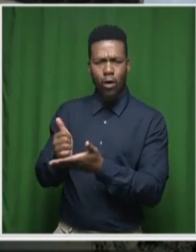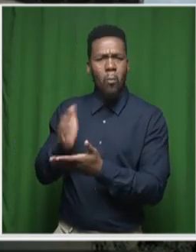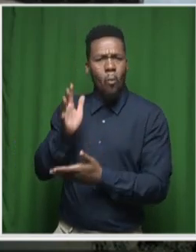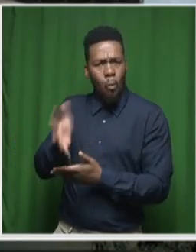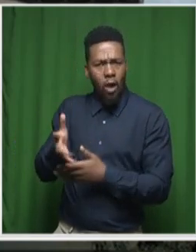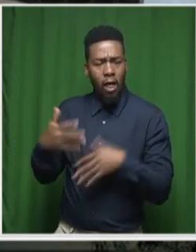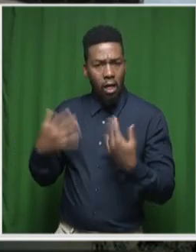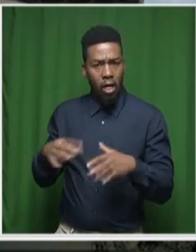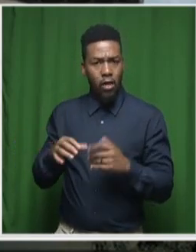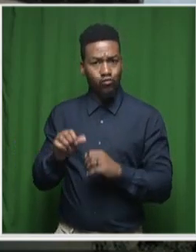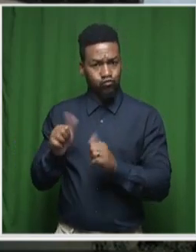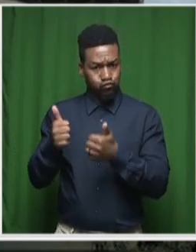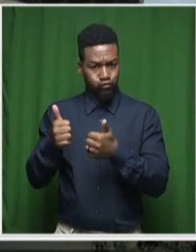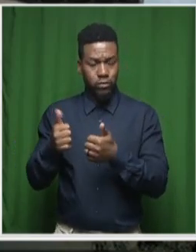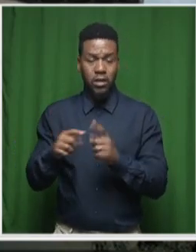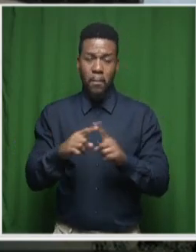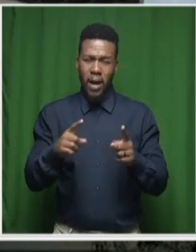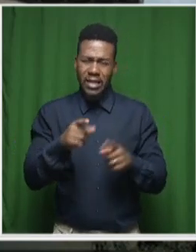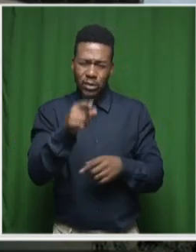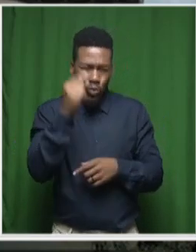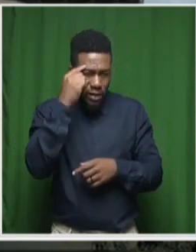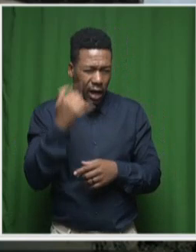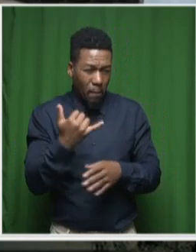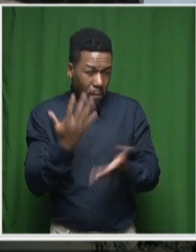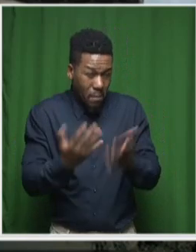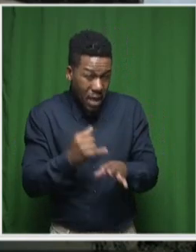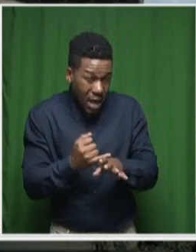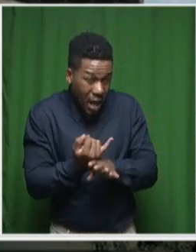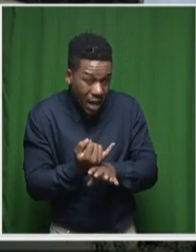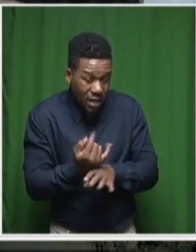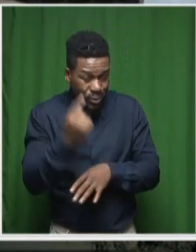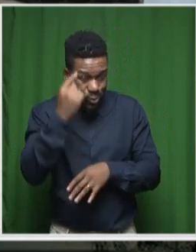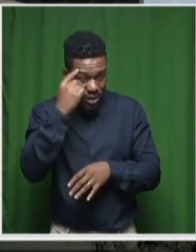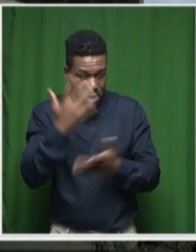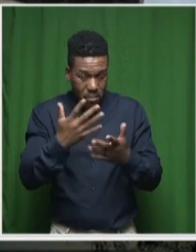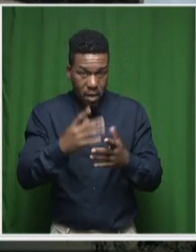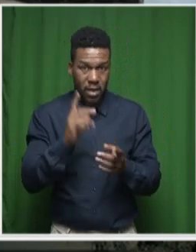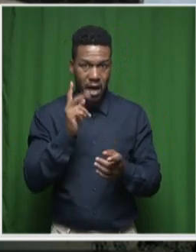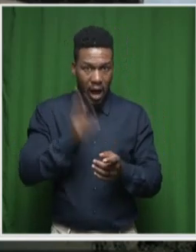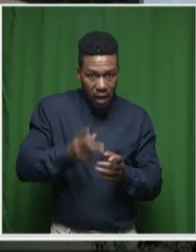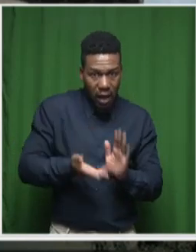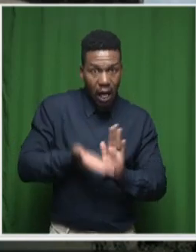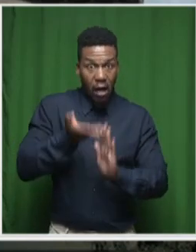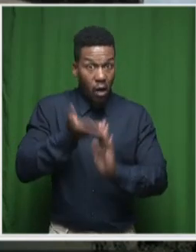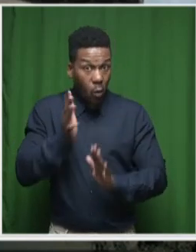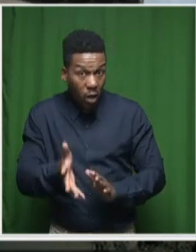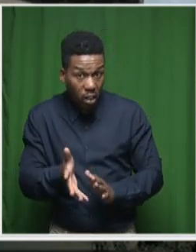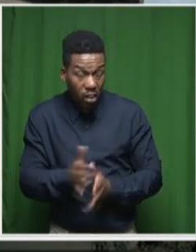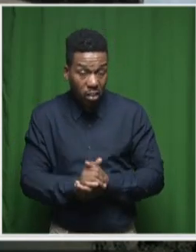will also determine how the oil price will fluctuate in the next couple of months?